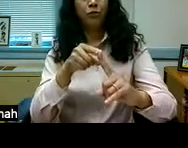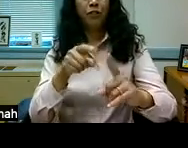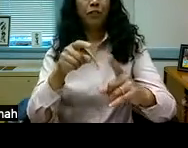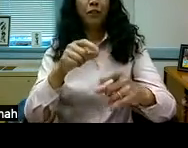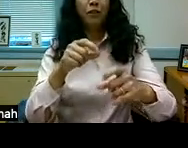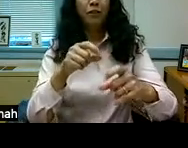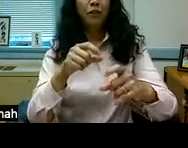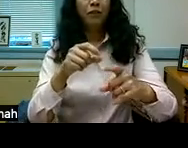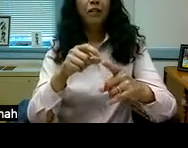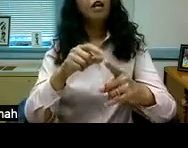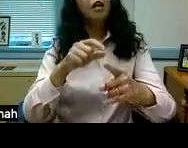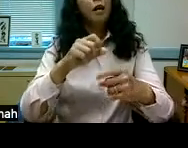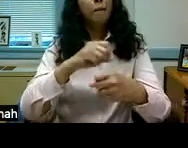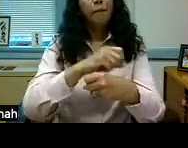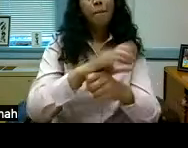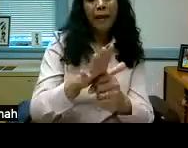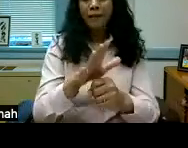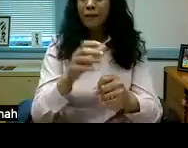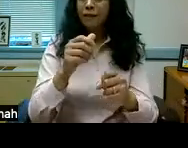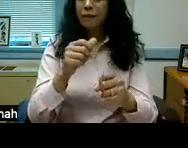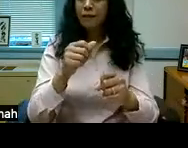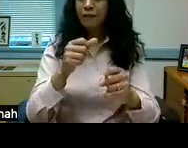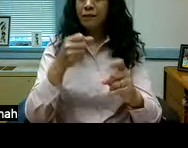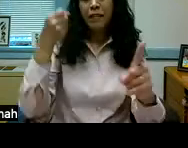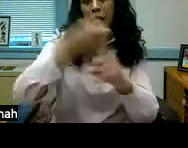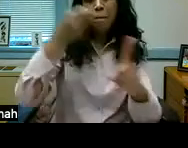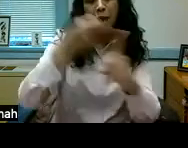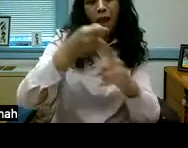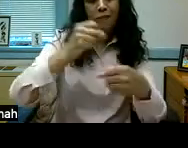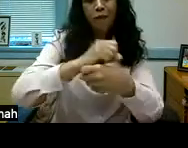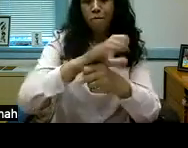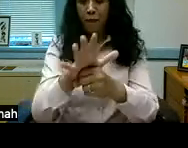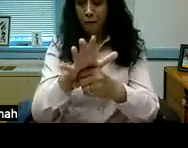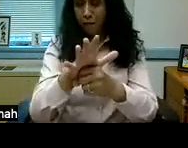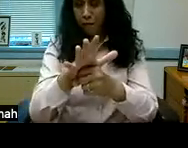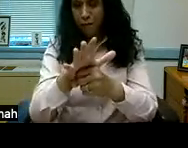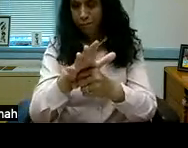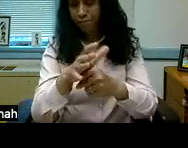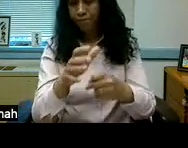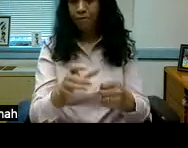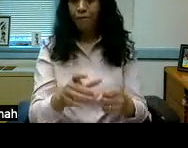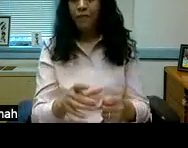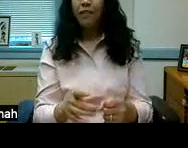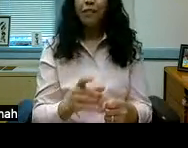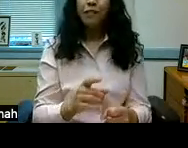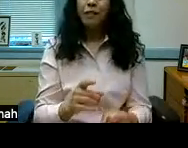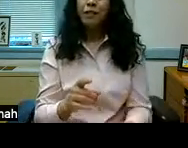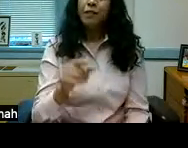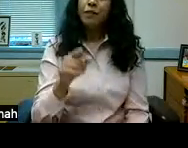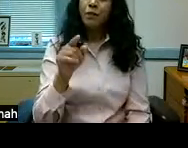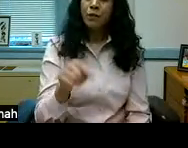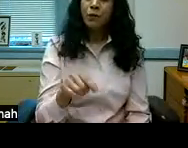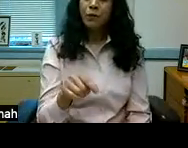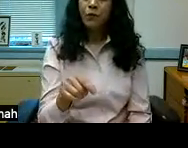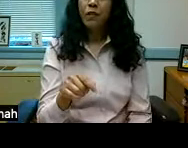And she talks about— Wrote for the ASDC Smart Brief. Thank you. And she wrote about the impact of